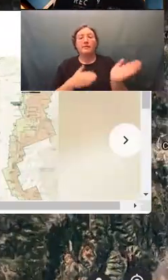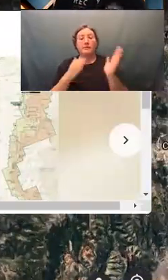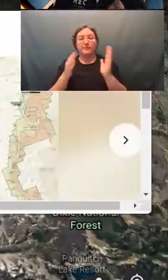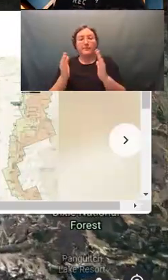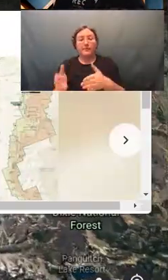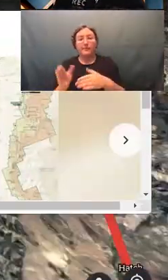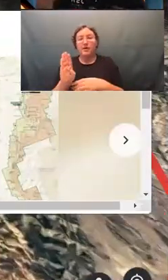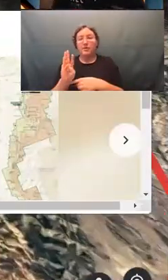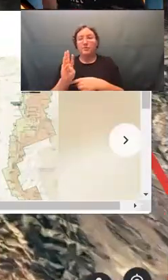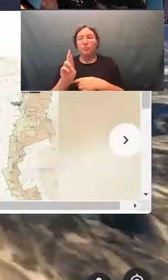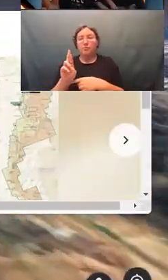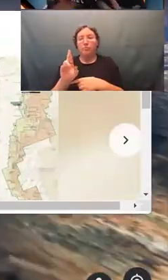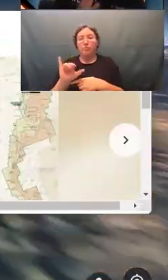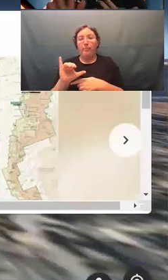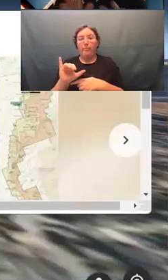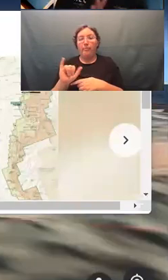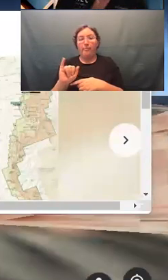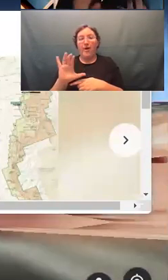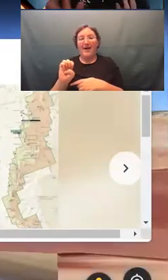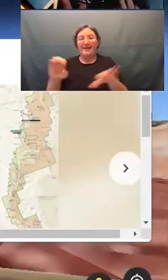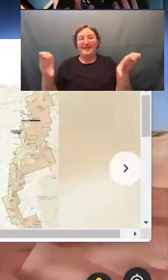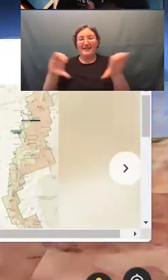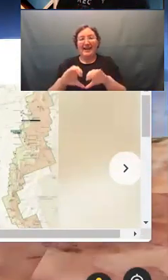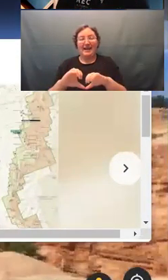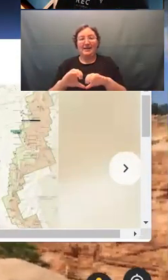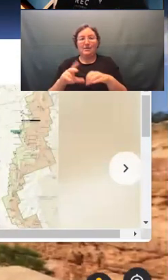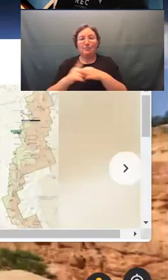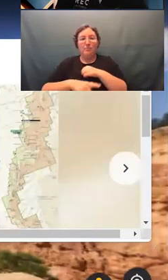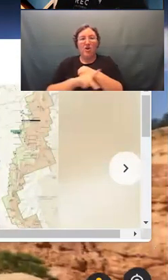to Bryce Canyon. This drive ends up being about just under